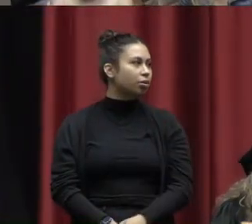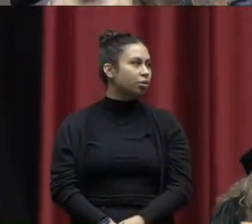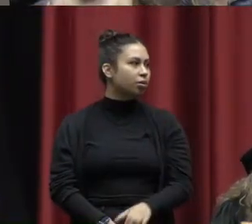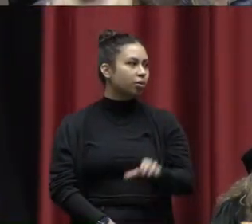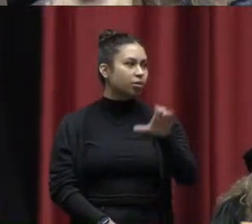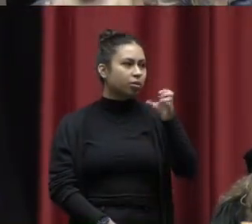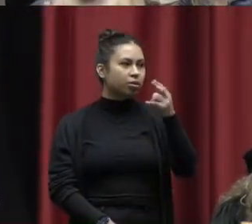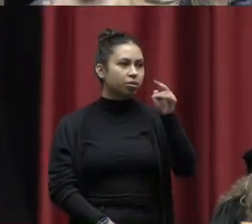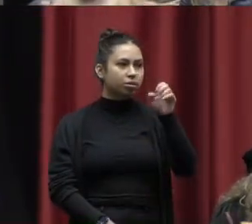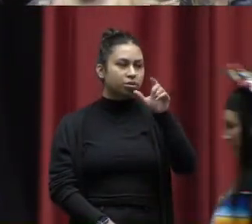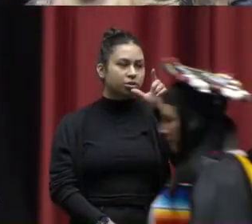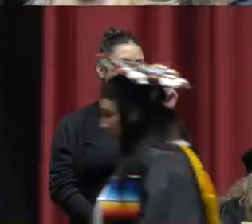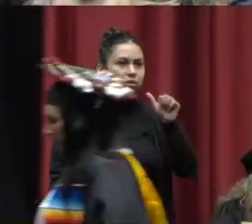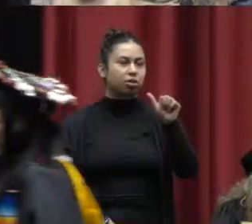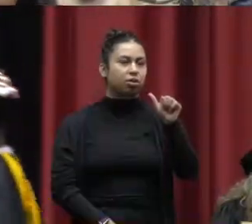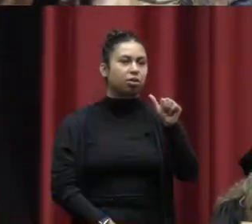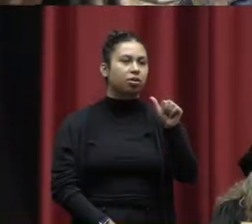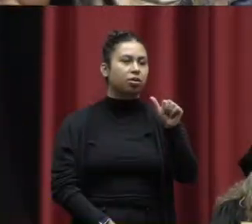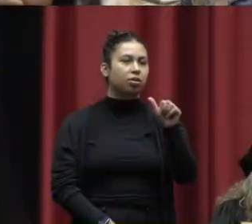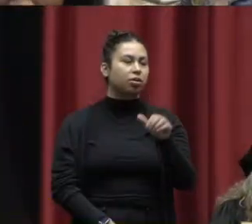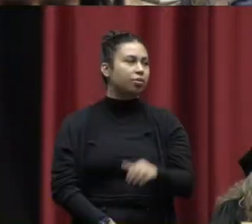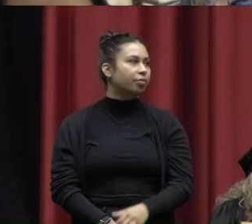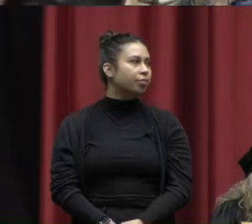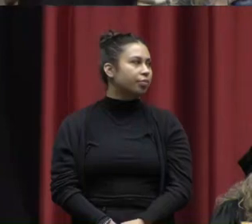Chantal Bishop.